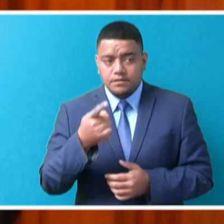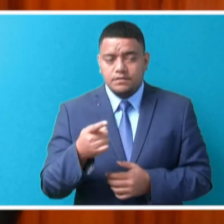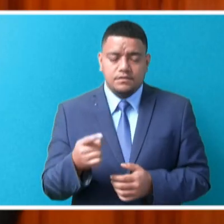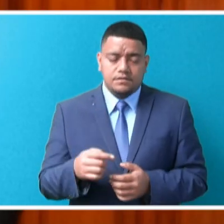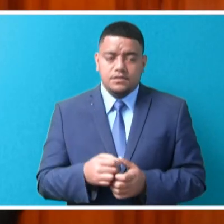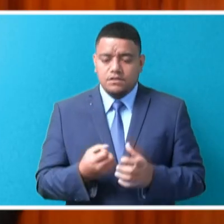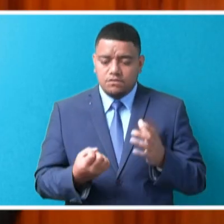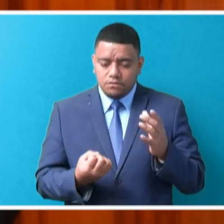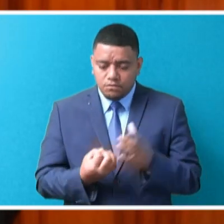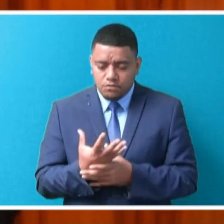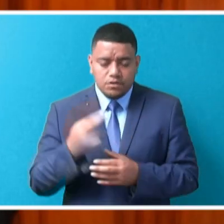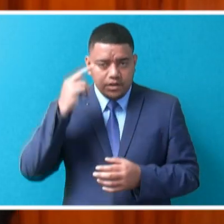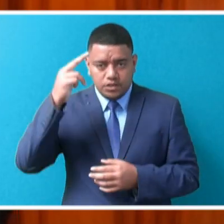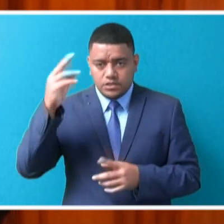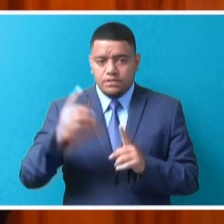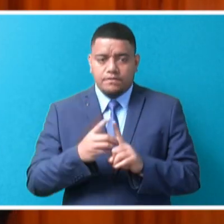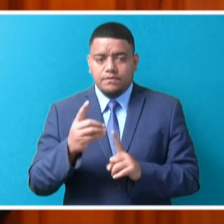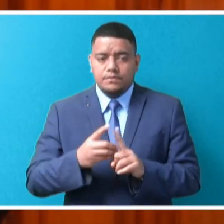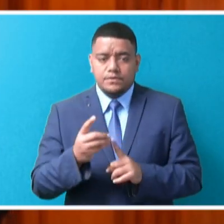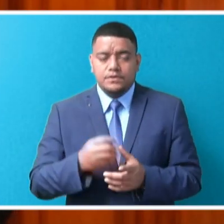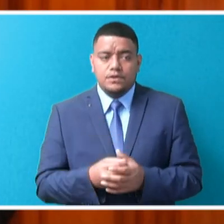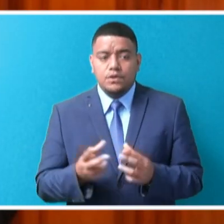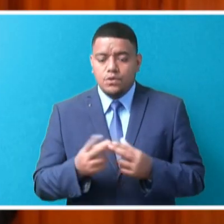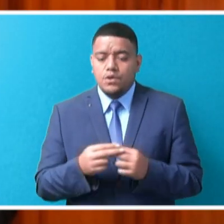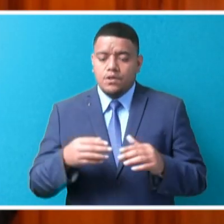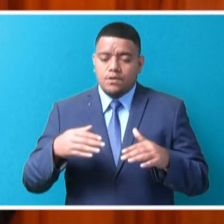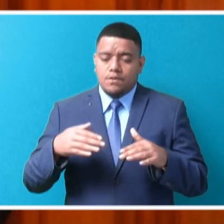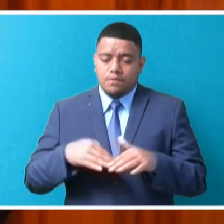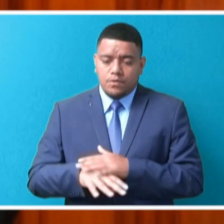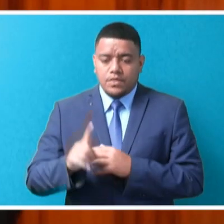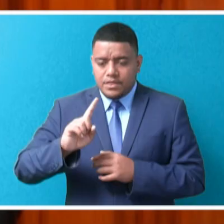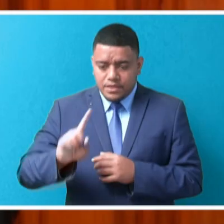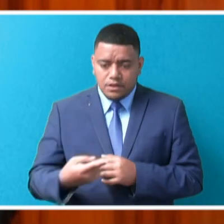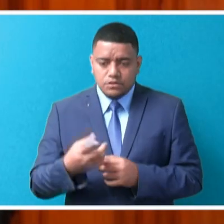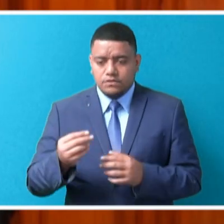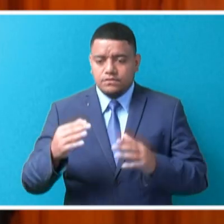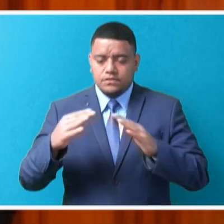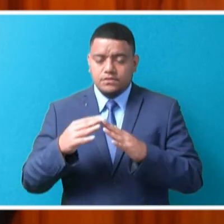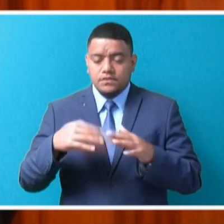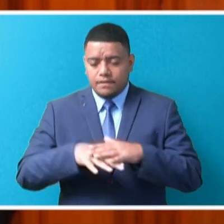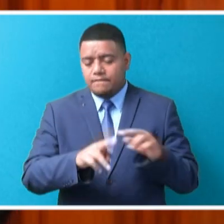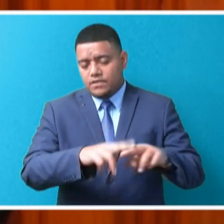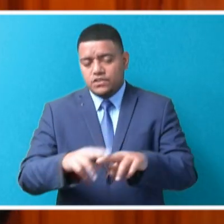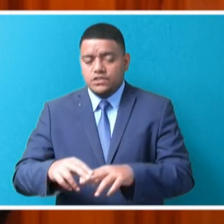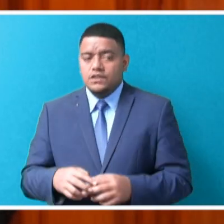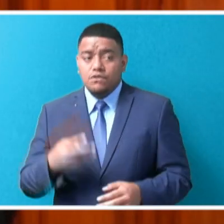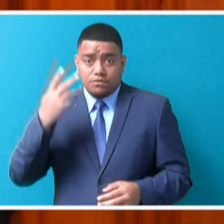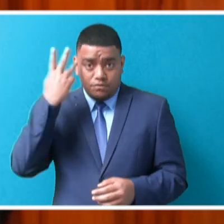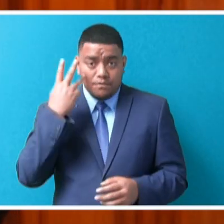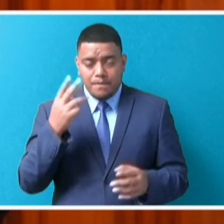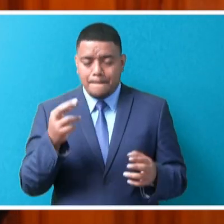integral to national development, with coastal fisheries supporting thousands of households across Fiji. Women play a critical